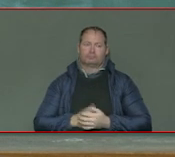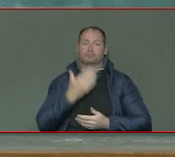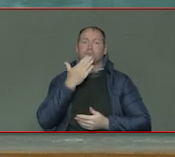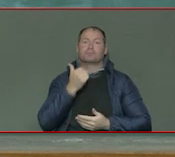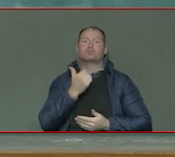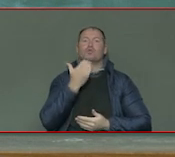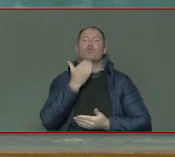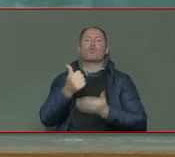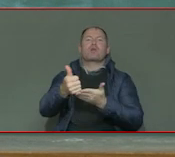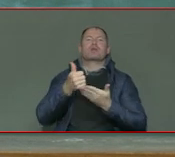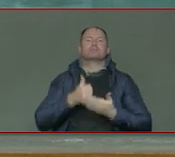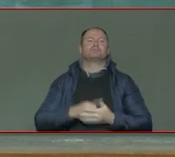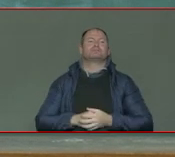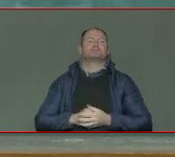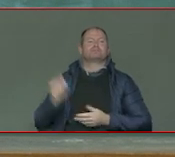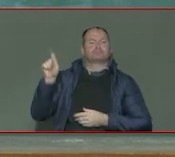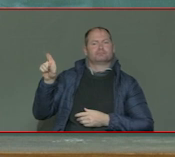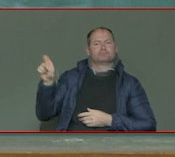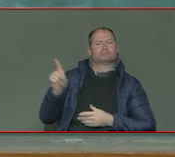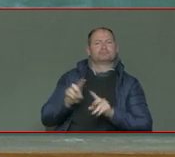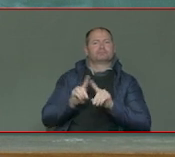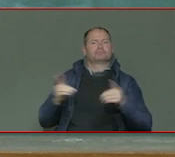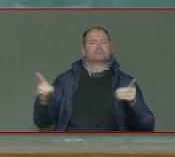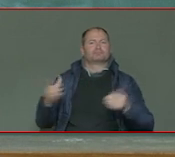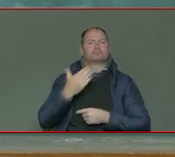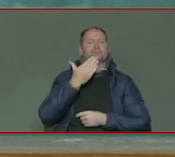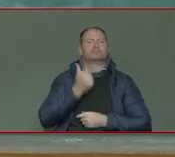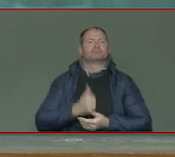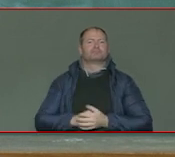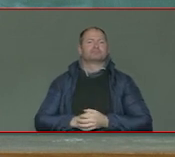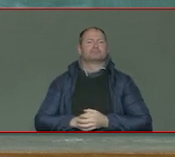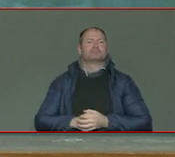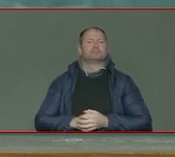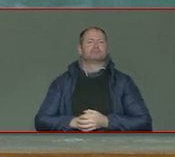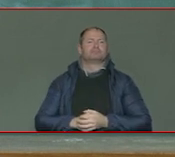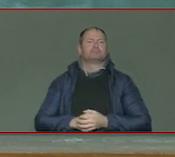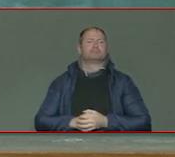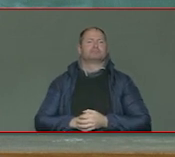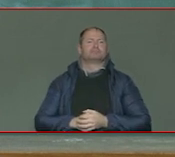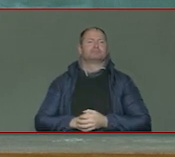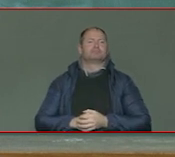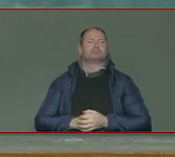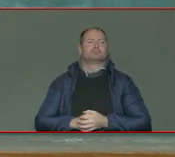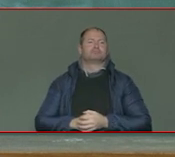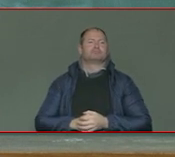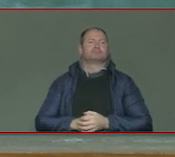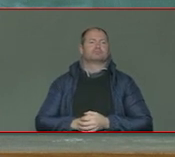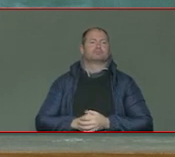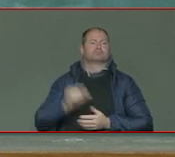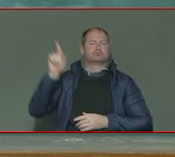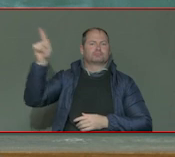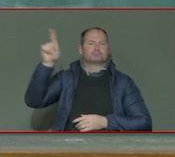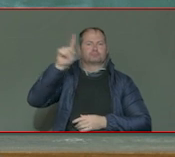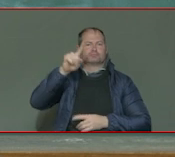me. Differentiate that for me, please. It is exponent times coefficient is